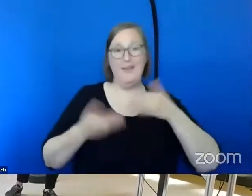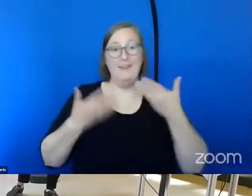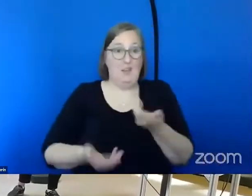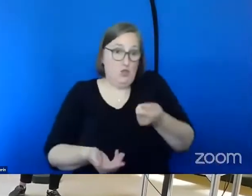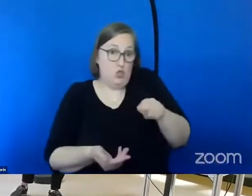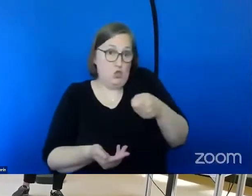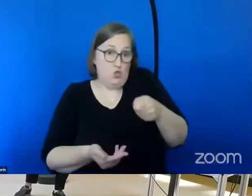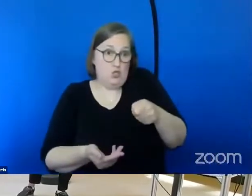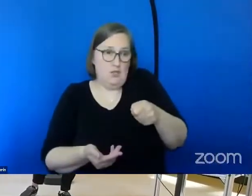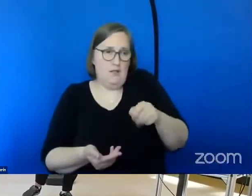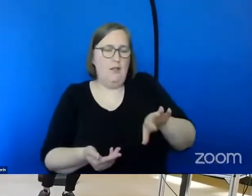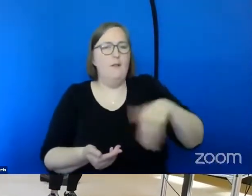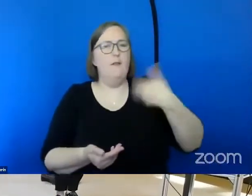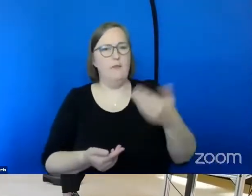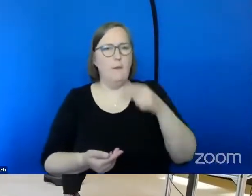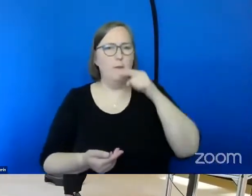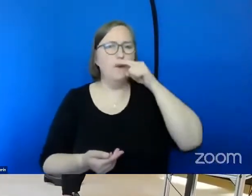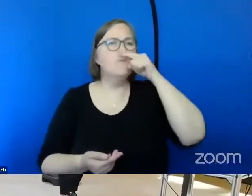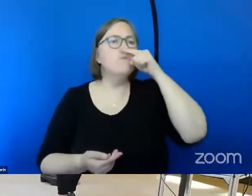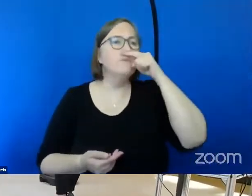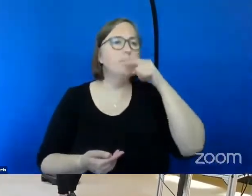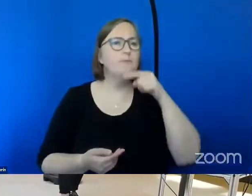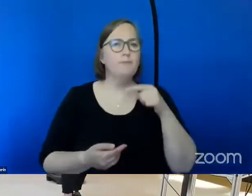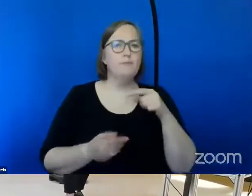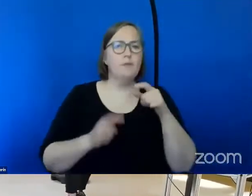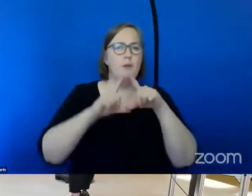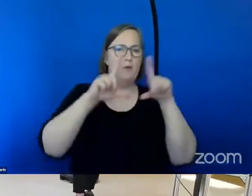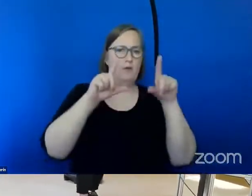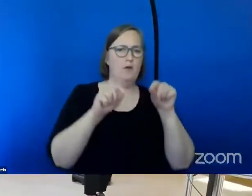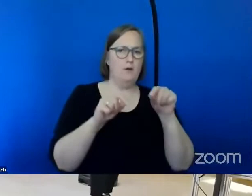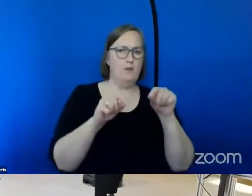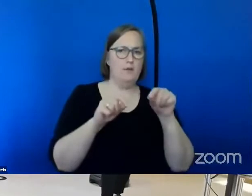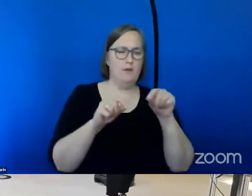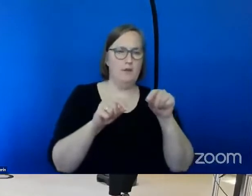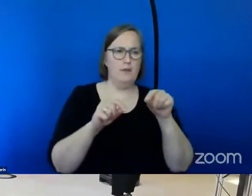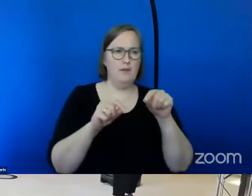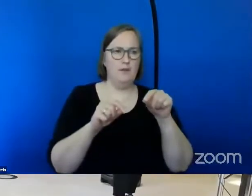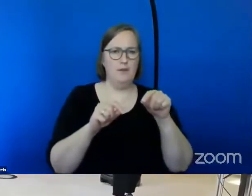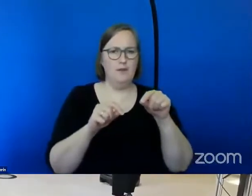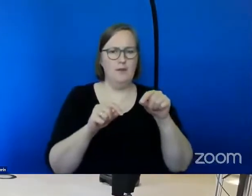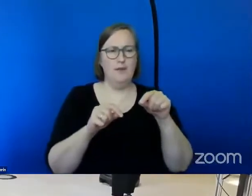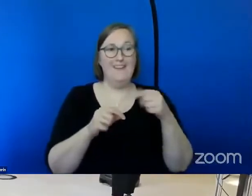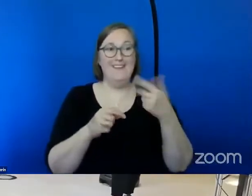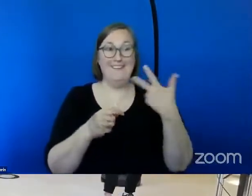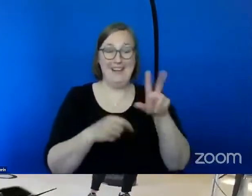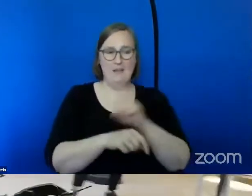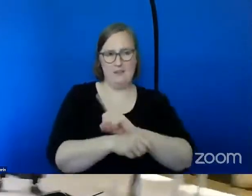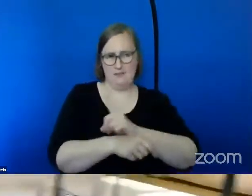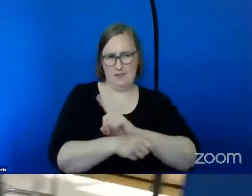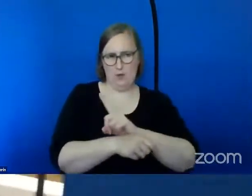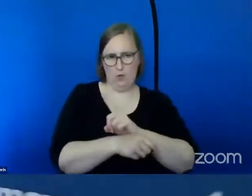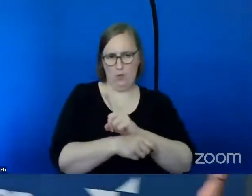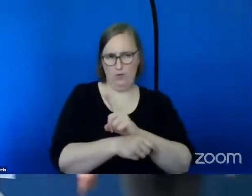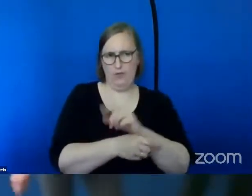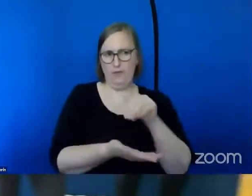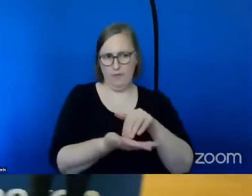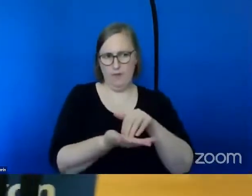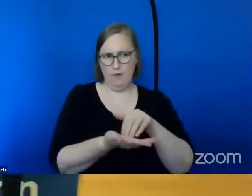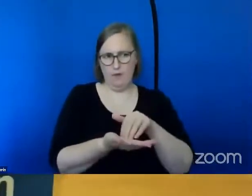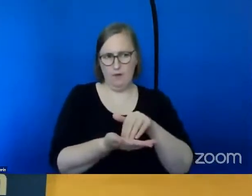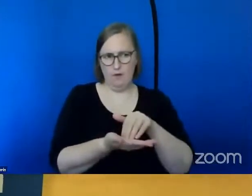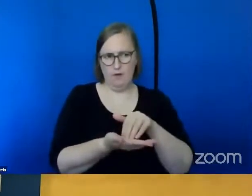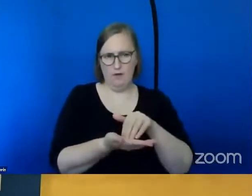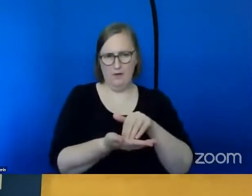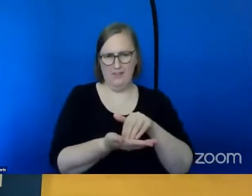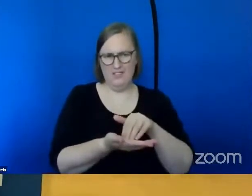not what Tony was hoping for. We're at 2:36, 2:37. Still 3 pieces to be moved from one table